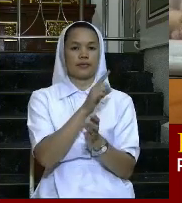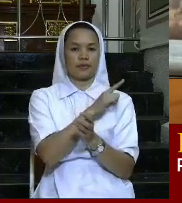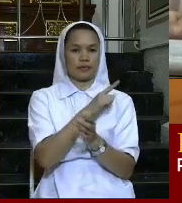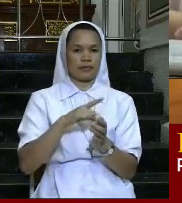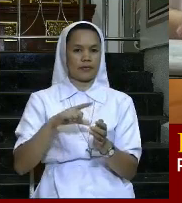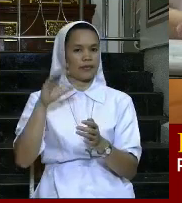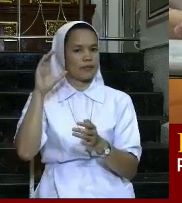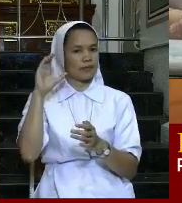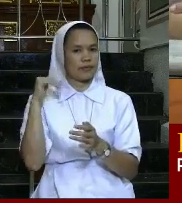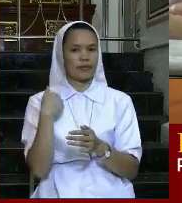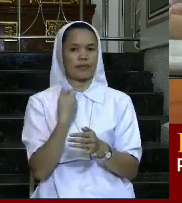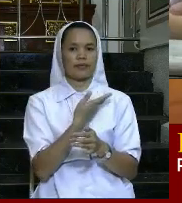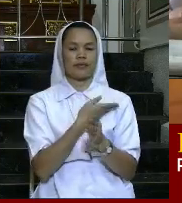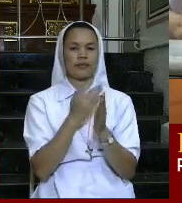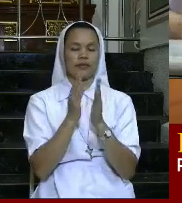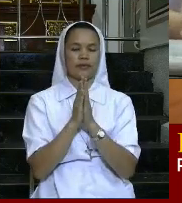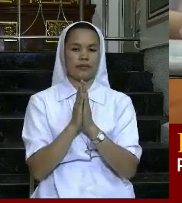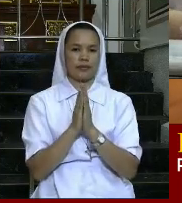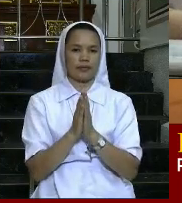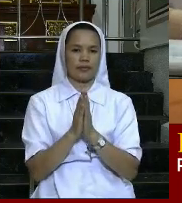Lord, hear our prayer.